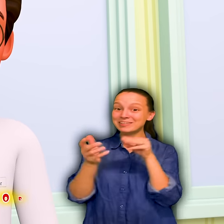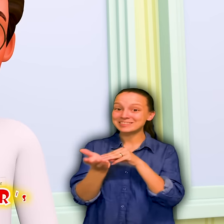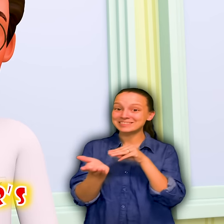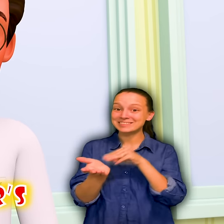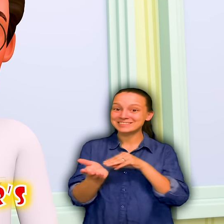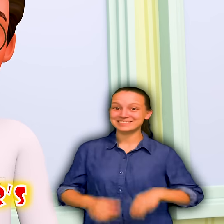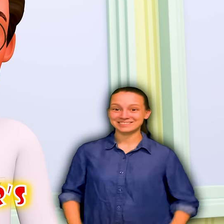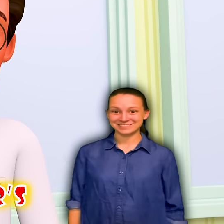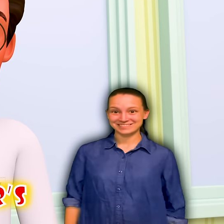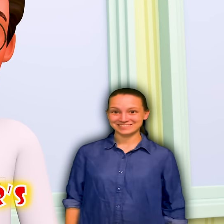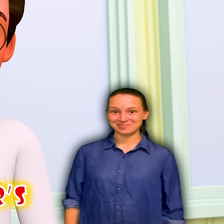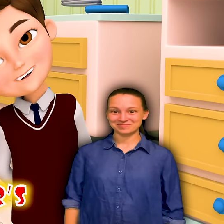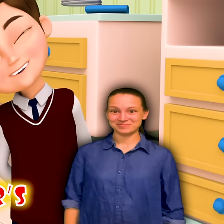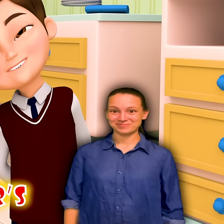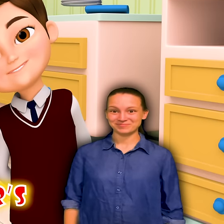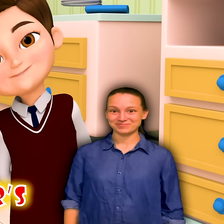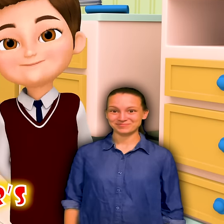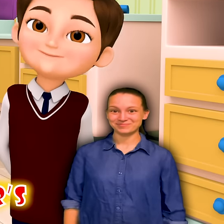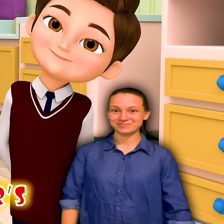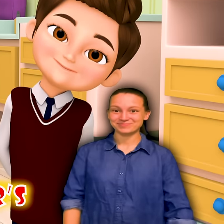going to the doctors